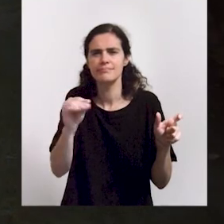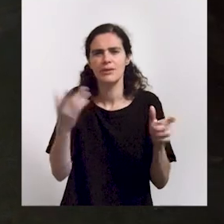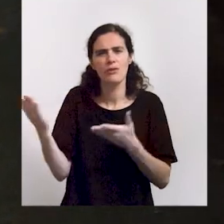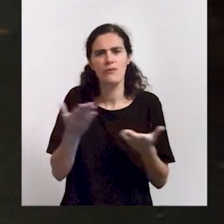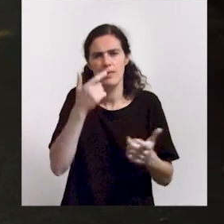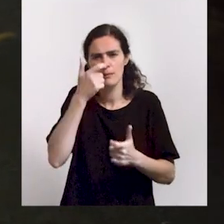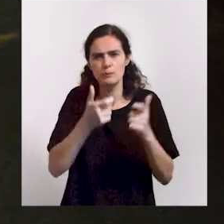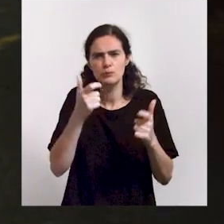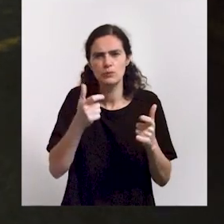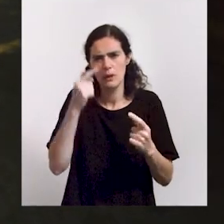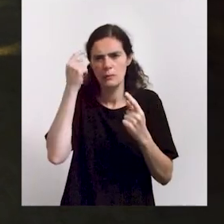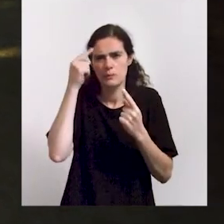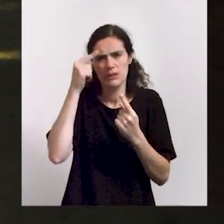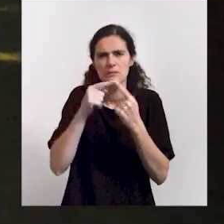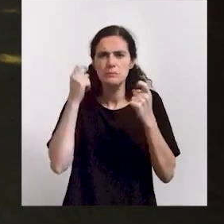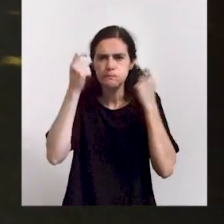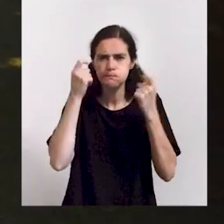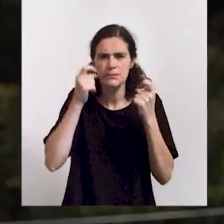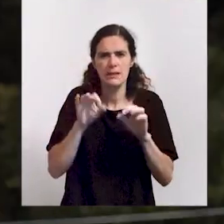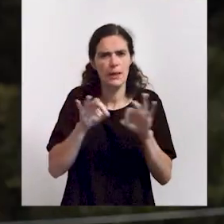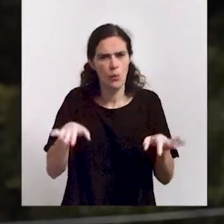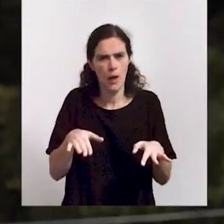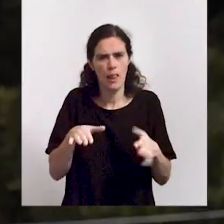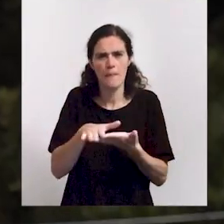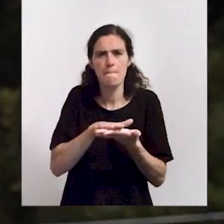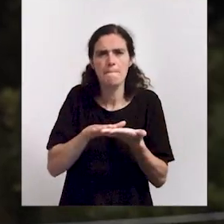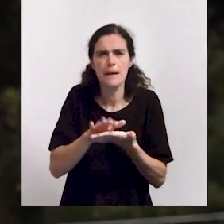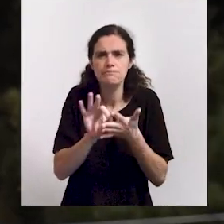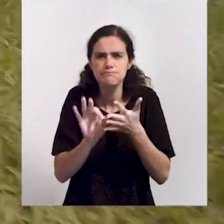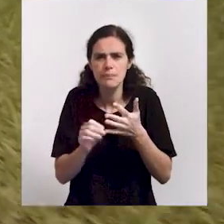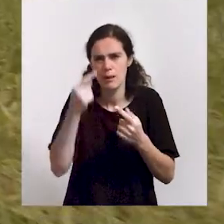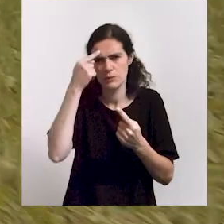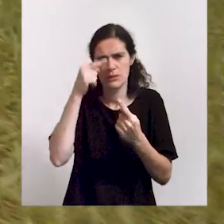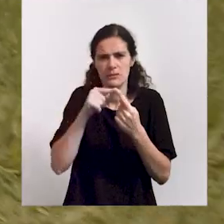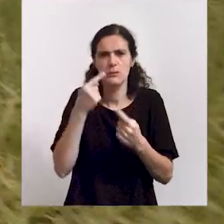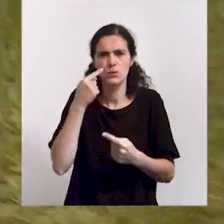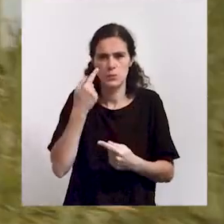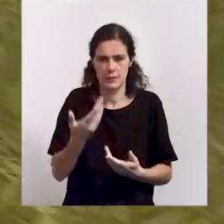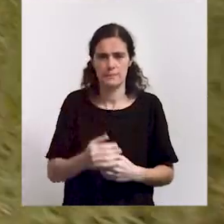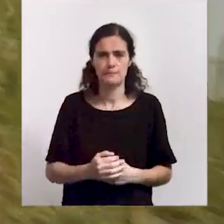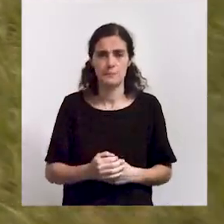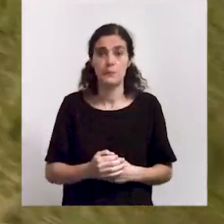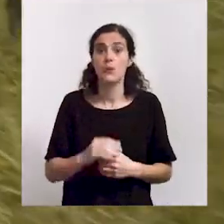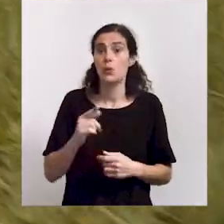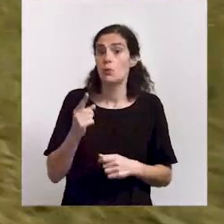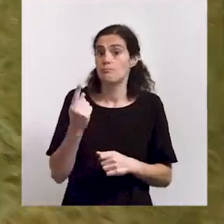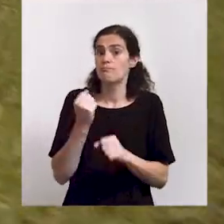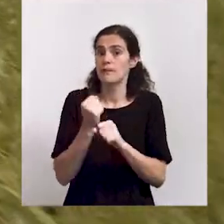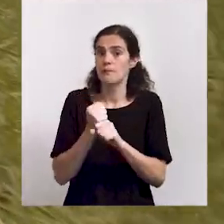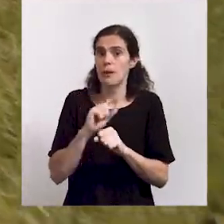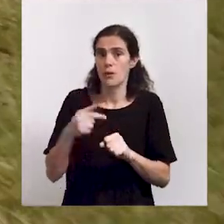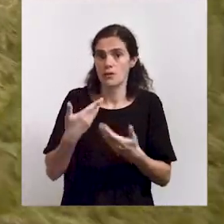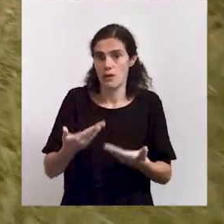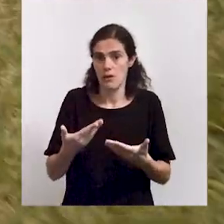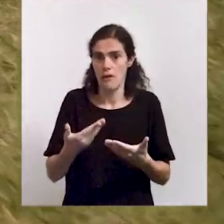to reflect on. And again, like with the element, to fully experience. One of the work that we are going